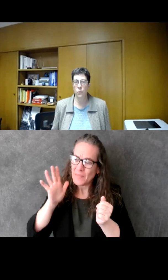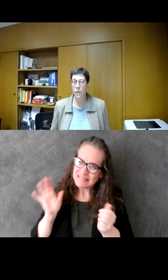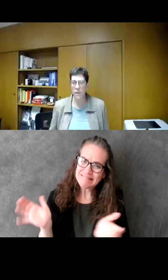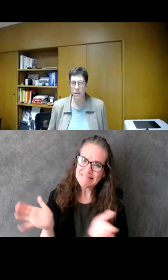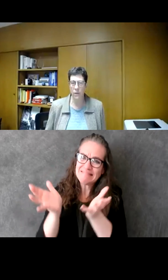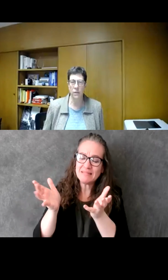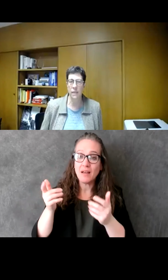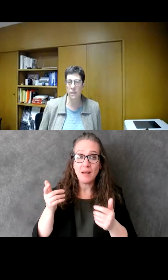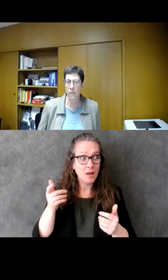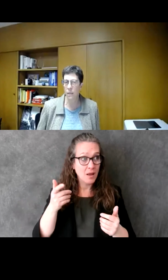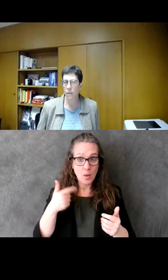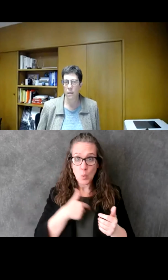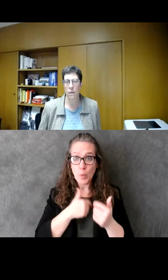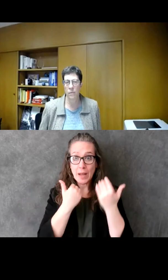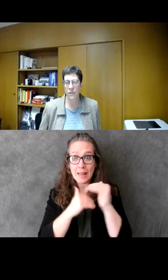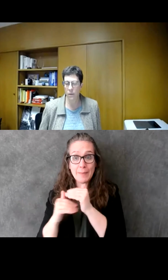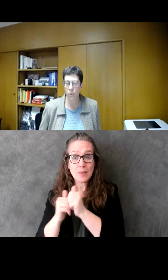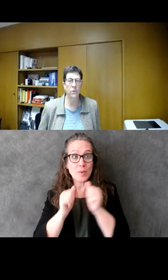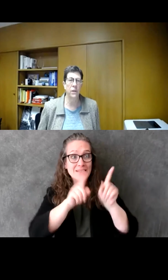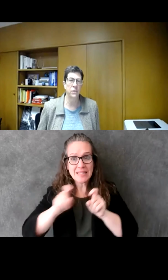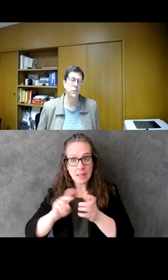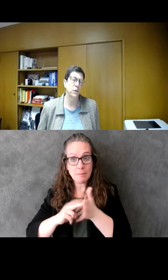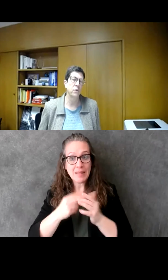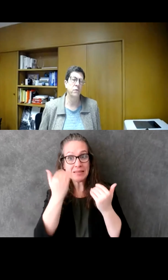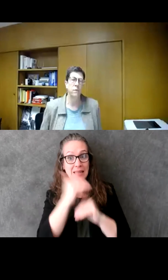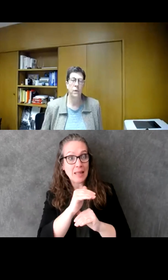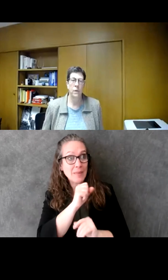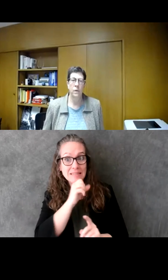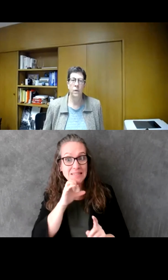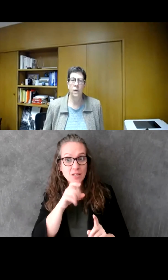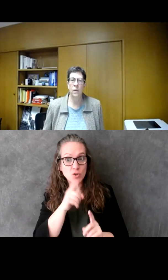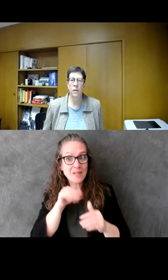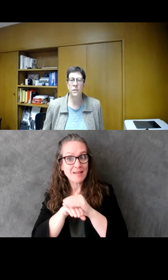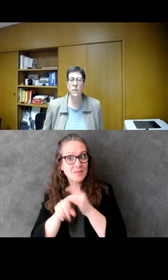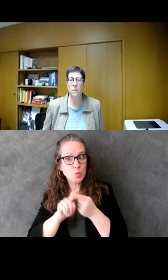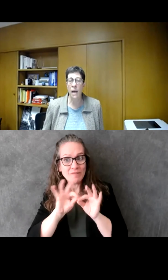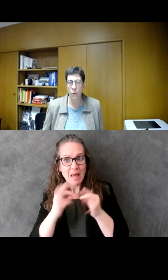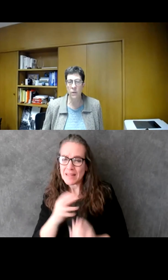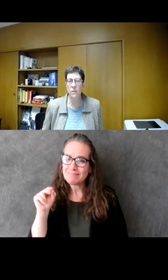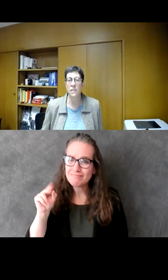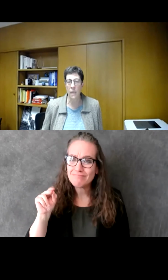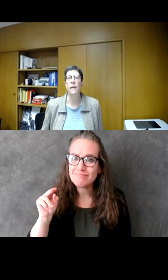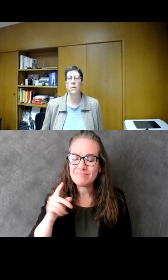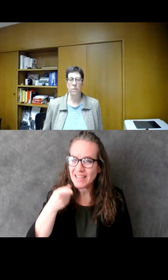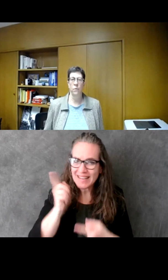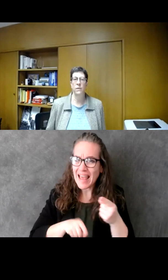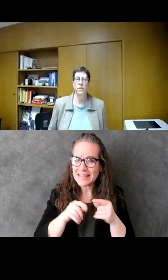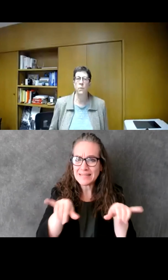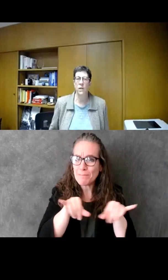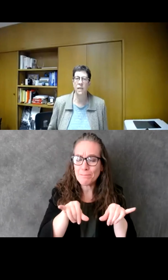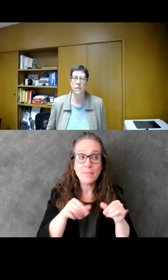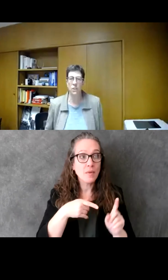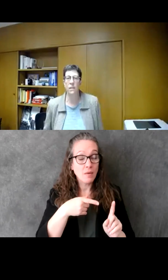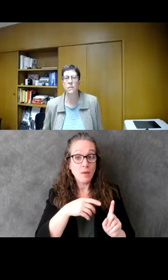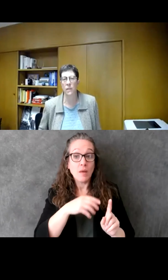because we're limited with our testing, but that older adults deserve to be empowered to decide whether they